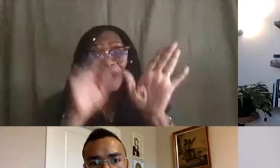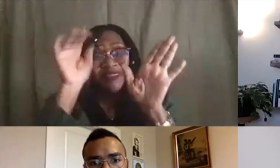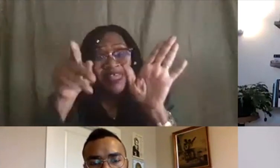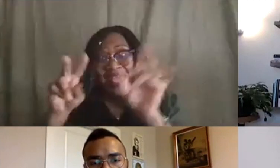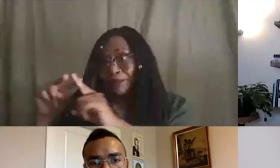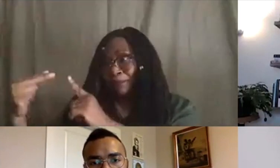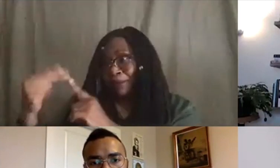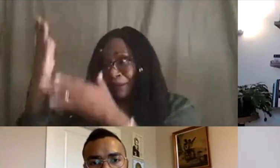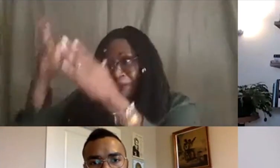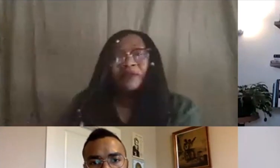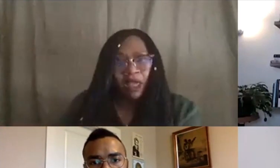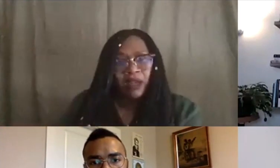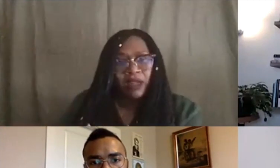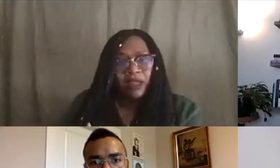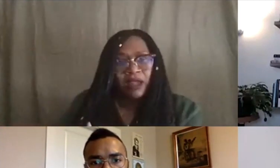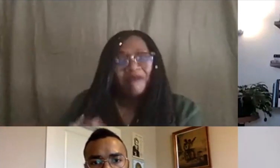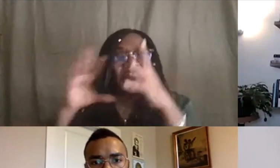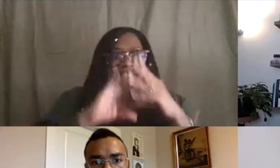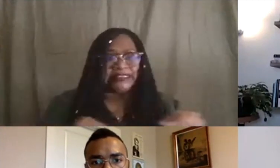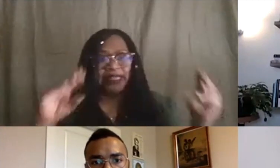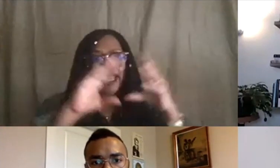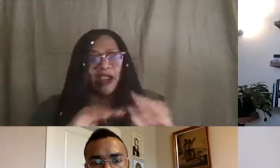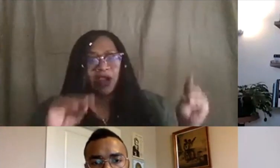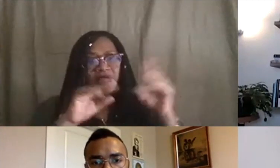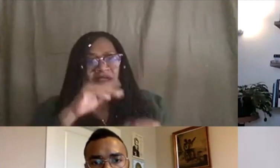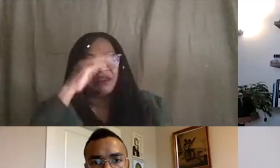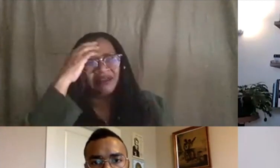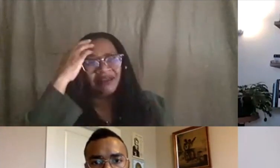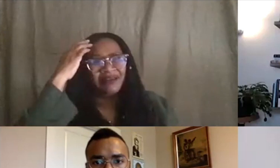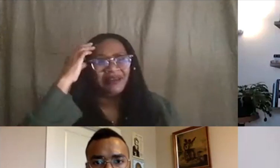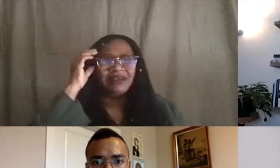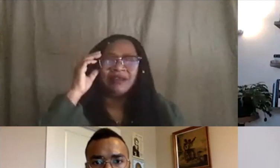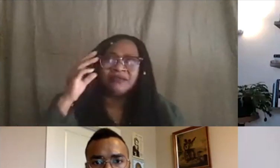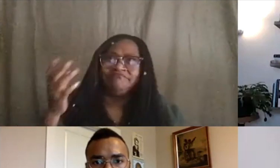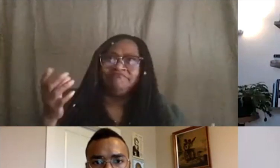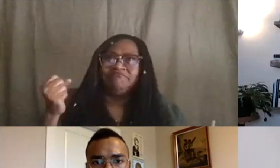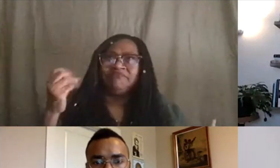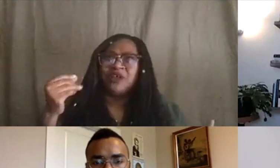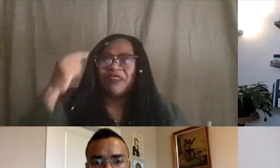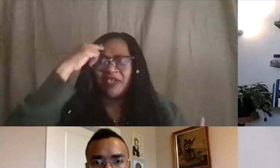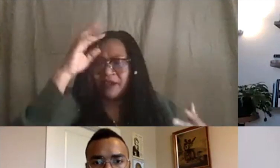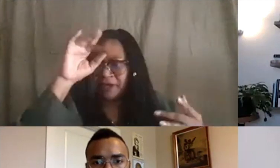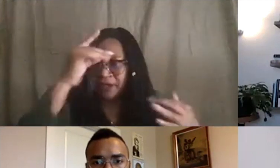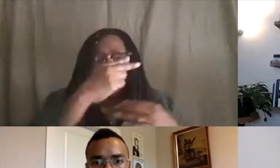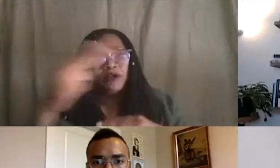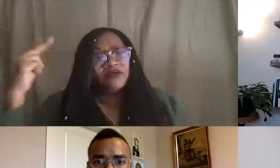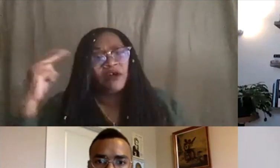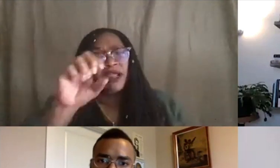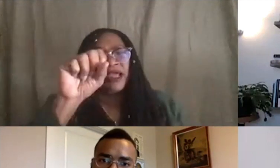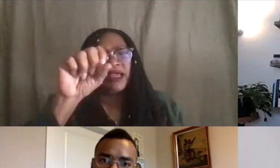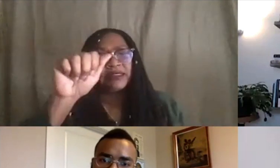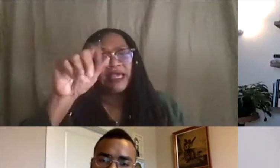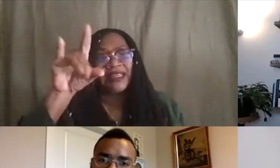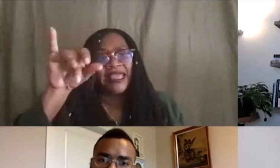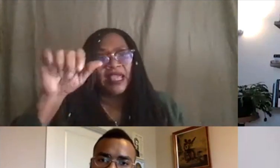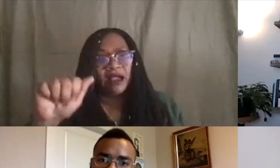this narrative. And what that makes me think of is like those words from Saidiya Hartman, that expression she